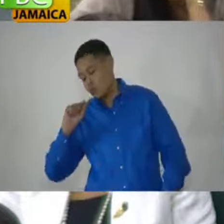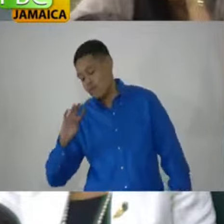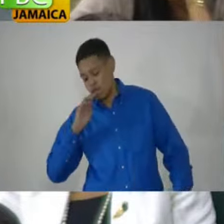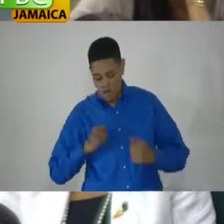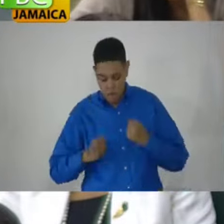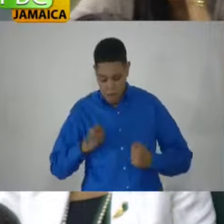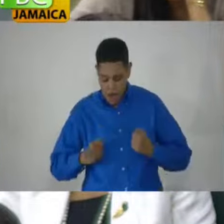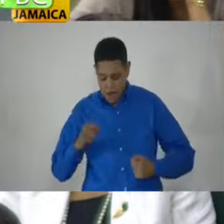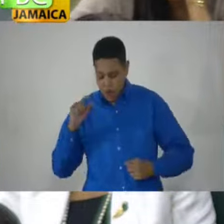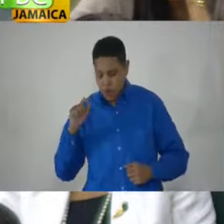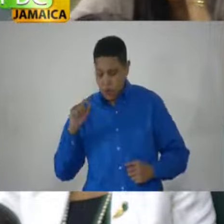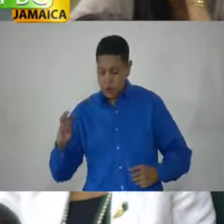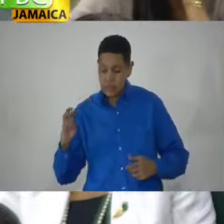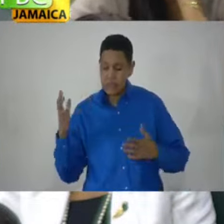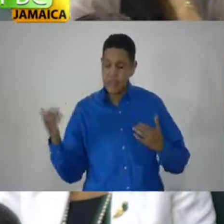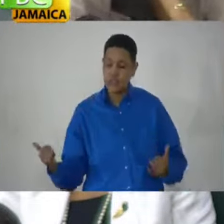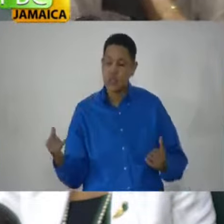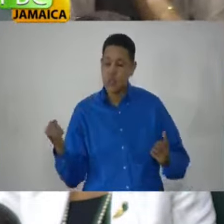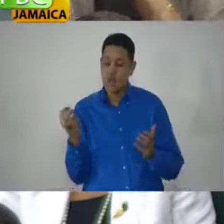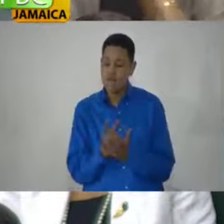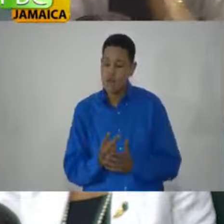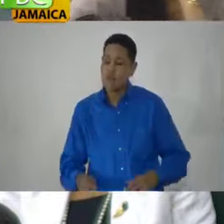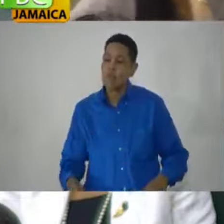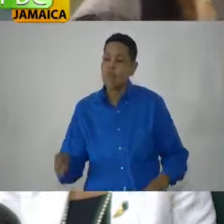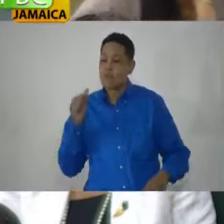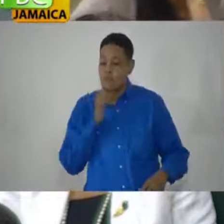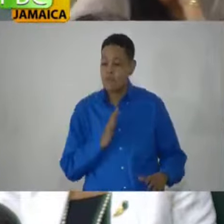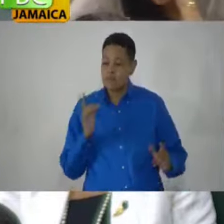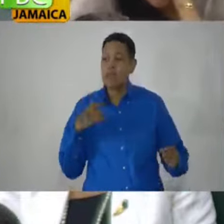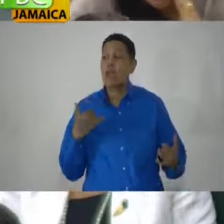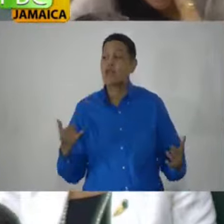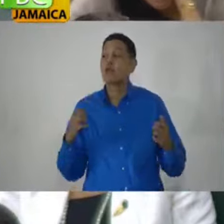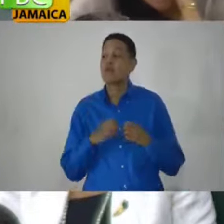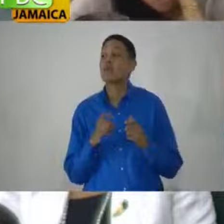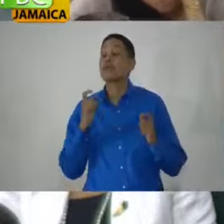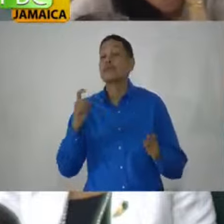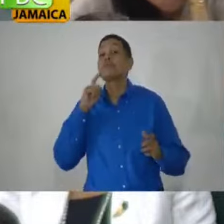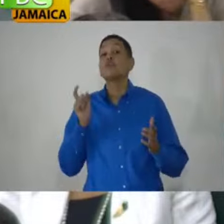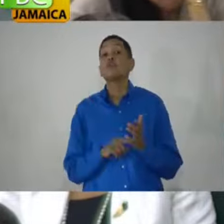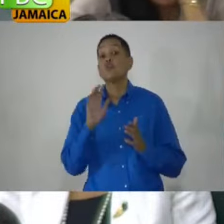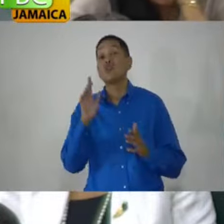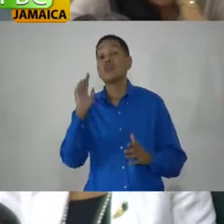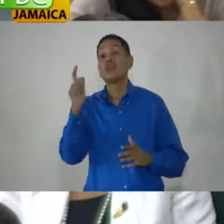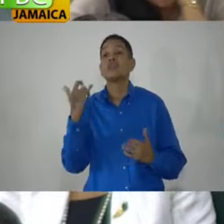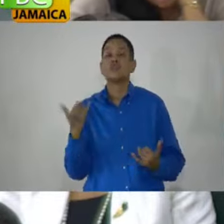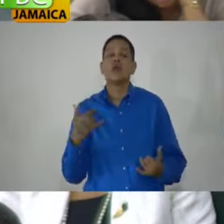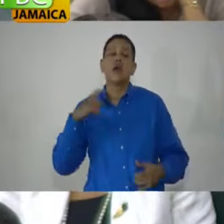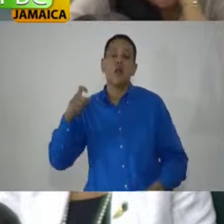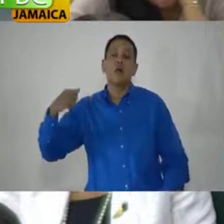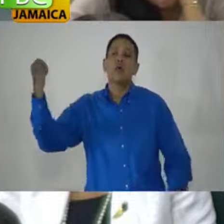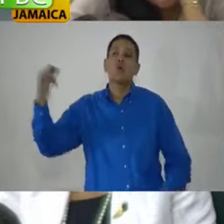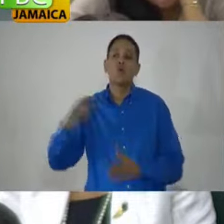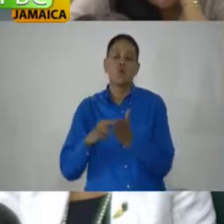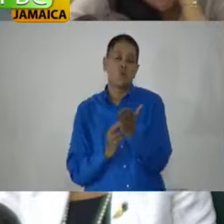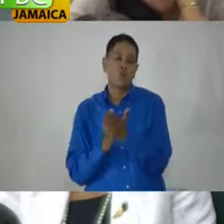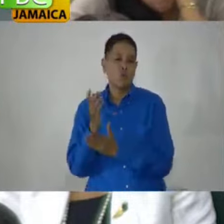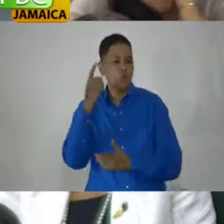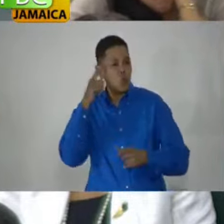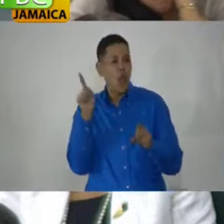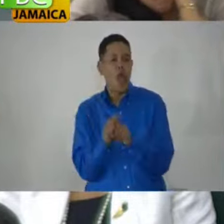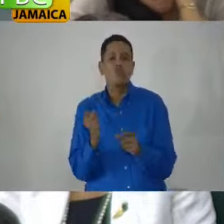day of March 2026, is affirmed. Madam Speaker, I further beg to give notice that at a later stage today, I will move